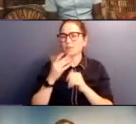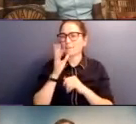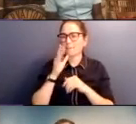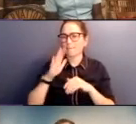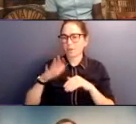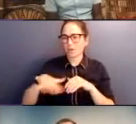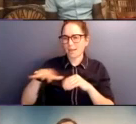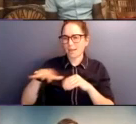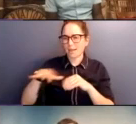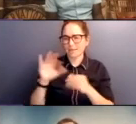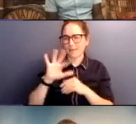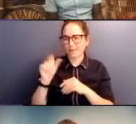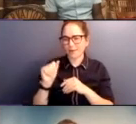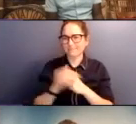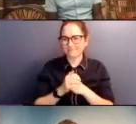Africa.